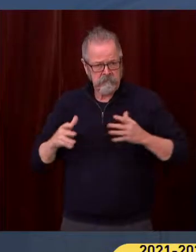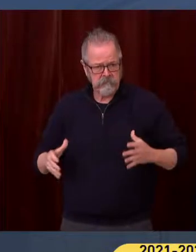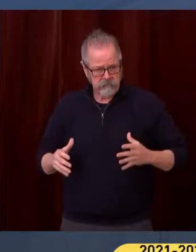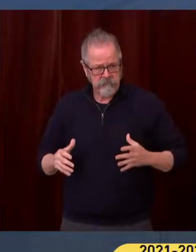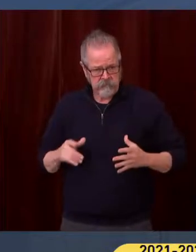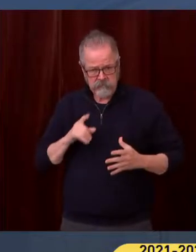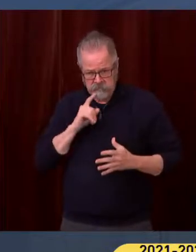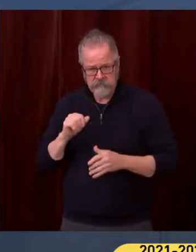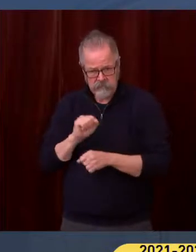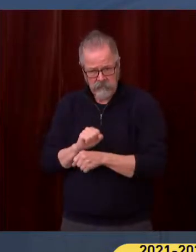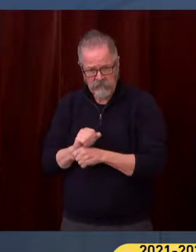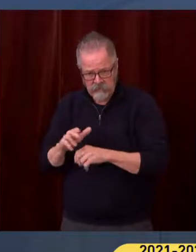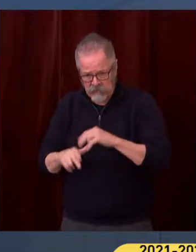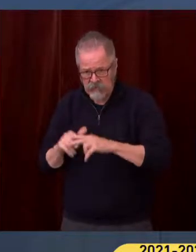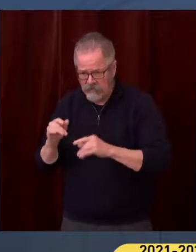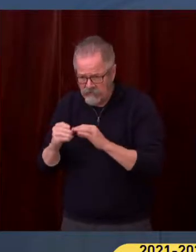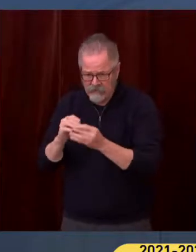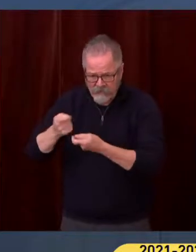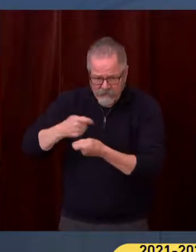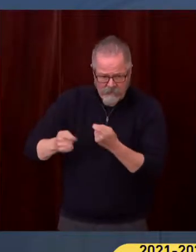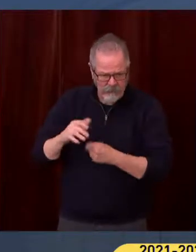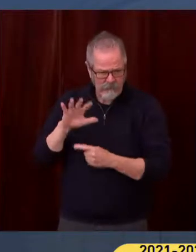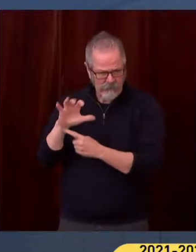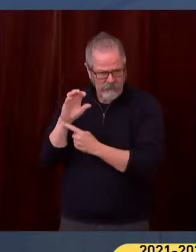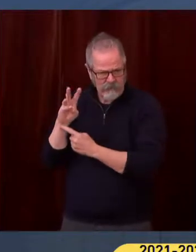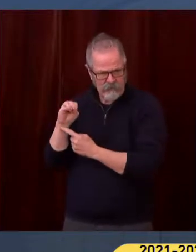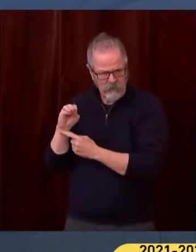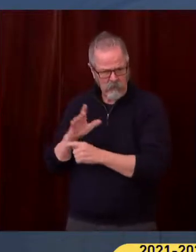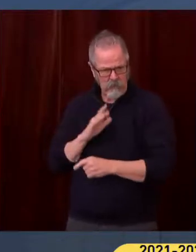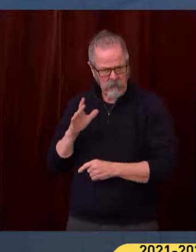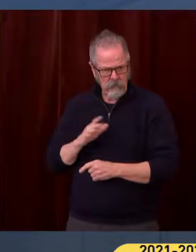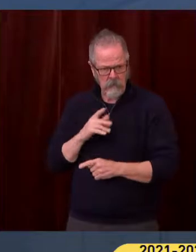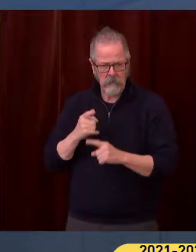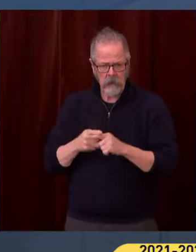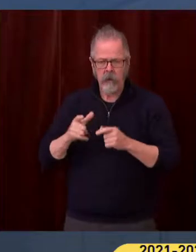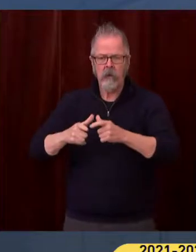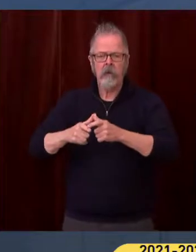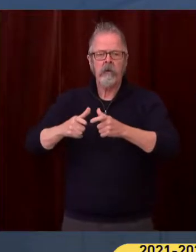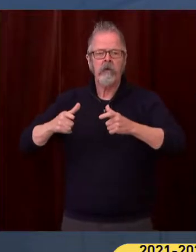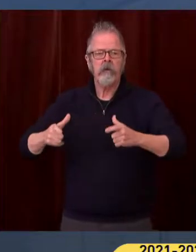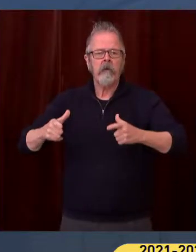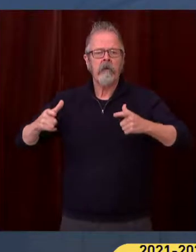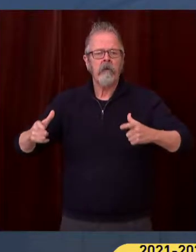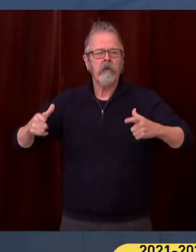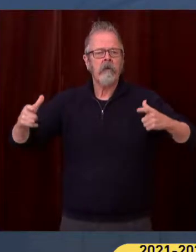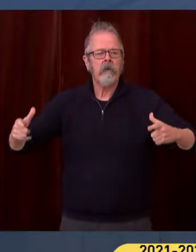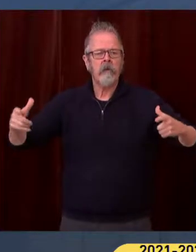So to discuss the clean fuel standard a bit more, I'm joined by Representative Joe Fitzgibbon,